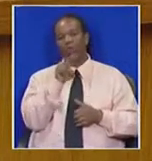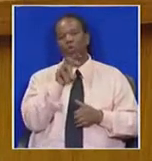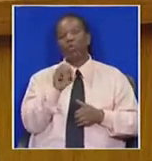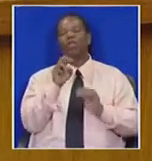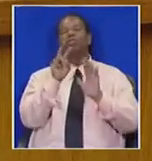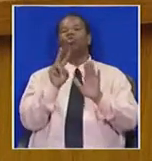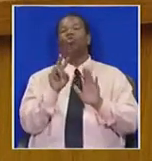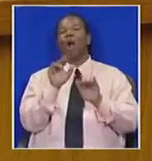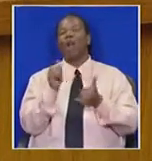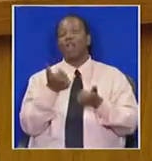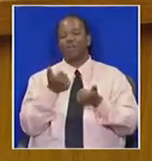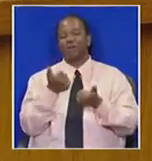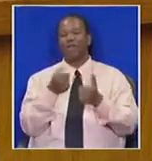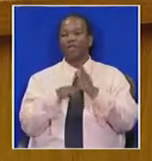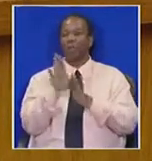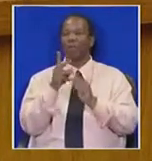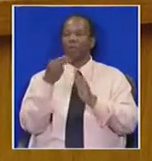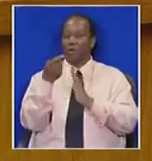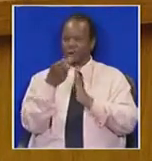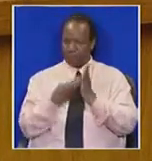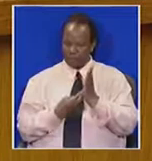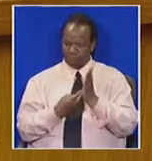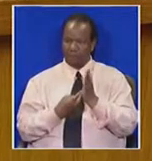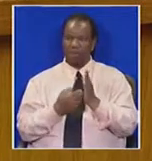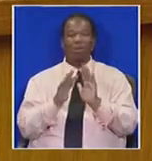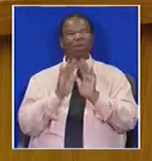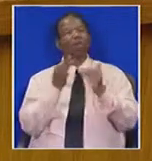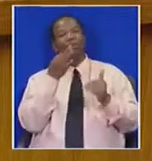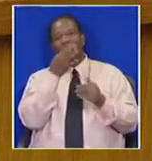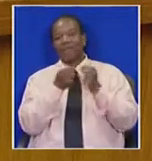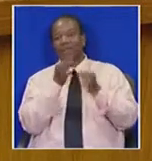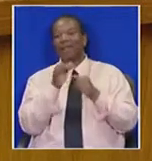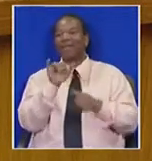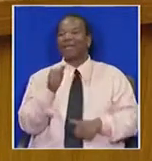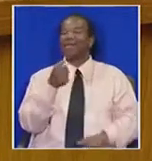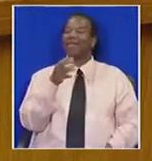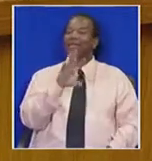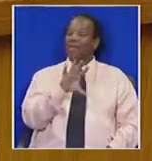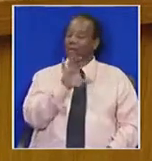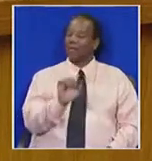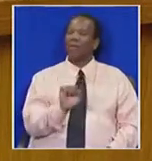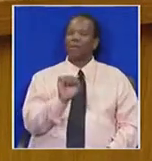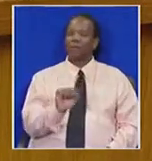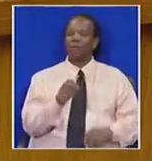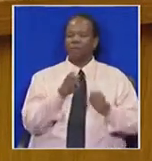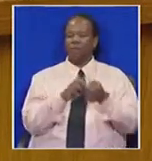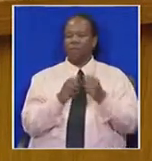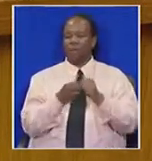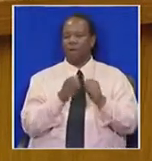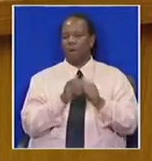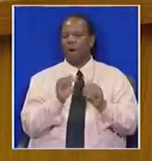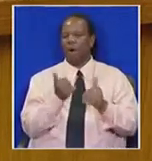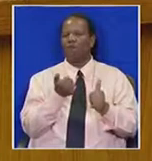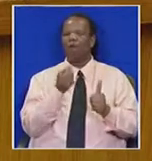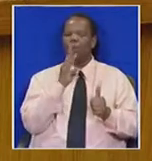Development Report. As you indicated, South Africa is a water-scarce country. Its management and use